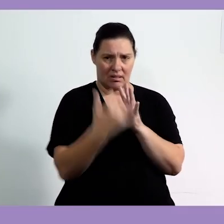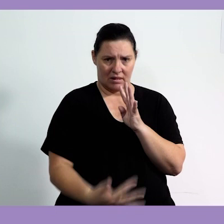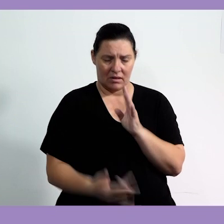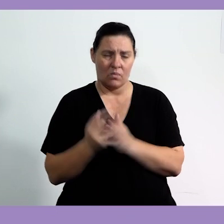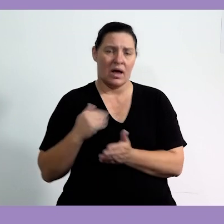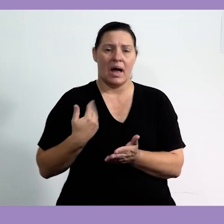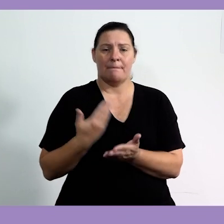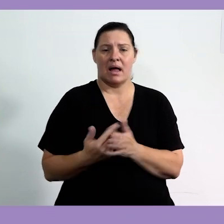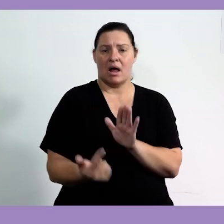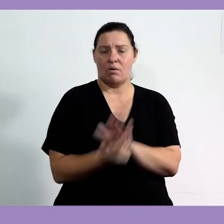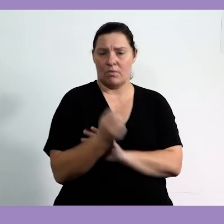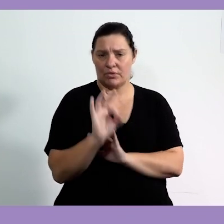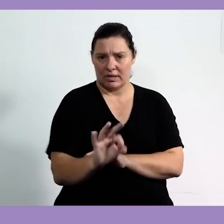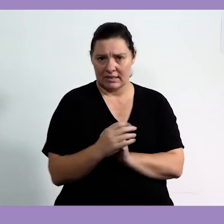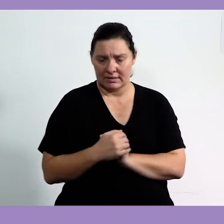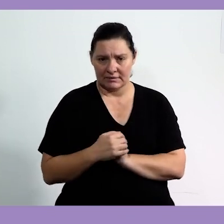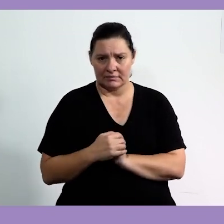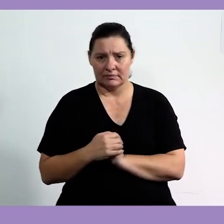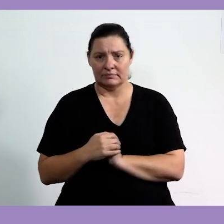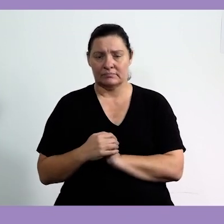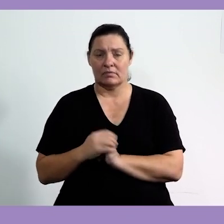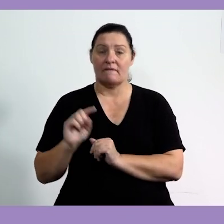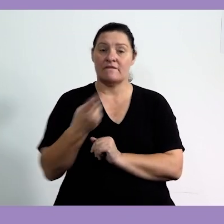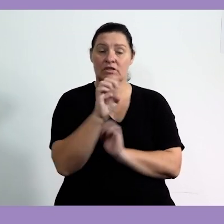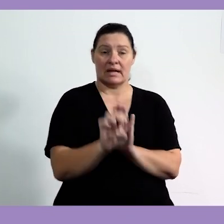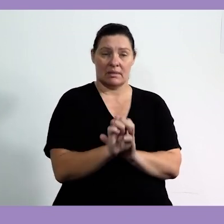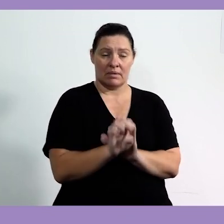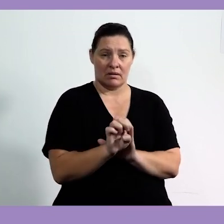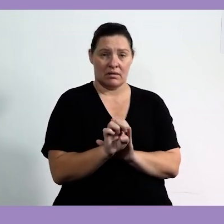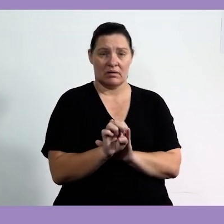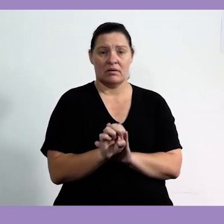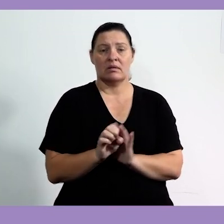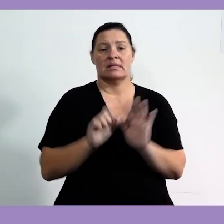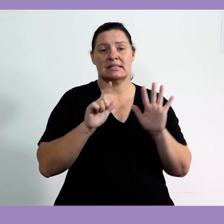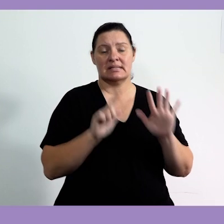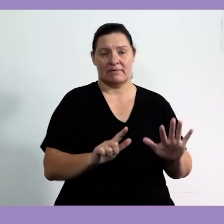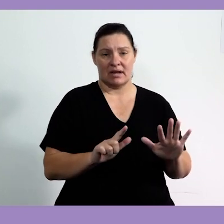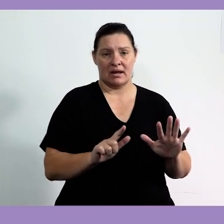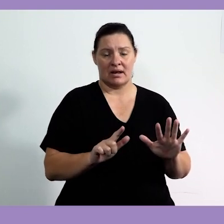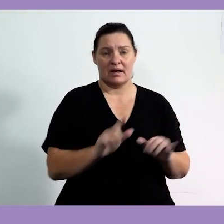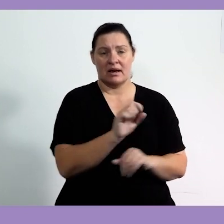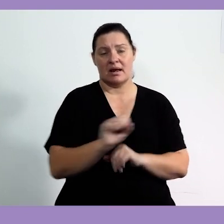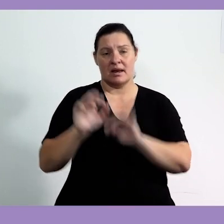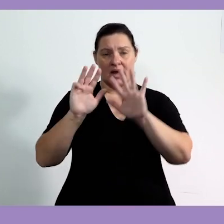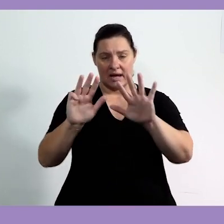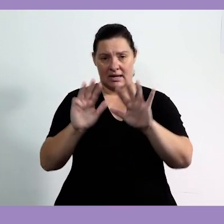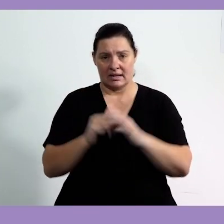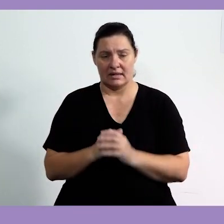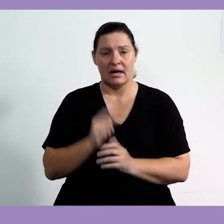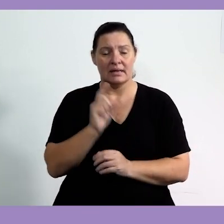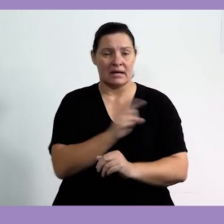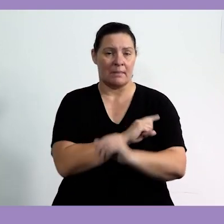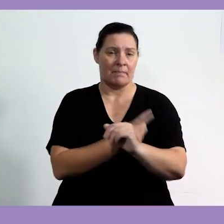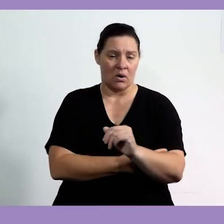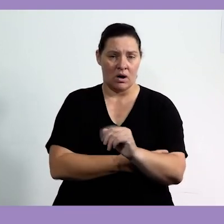examples where we can apply our law number 3. So the first example there is 7 to the exponent 9, and